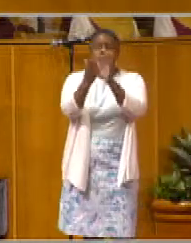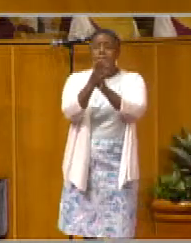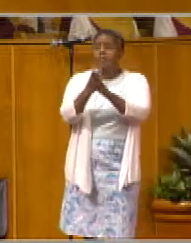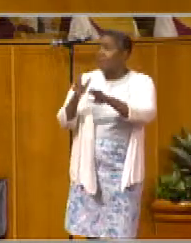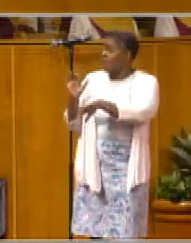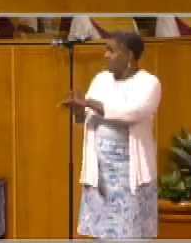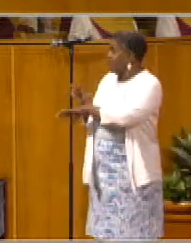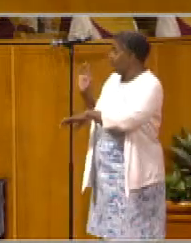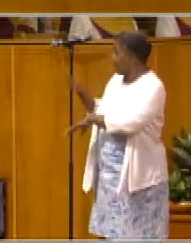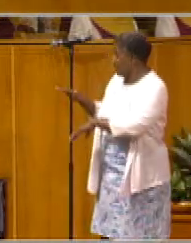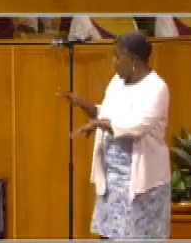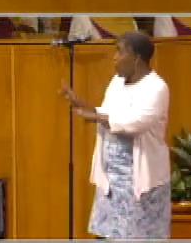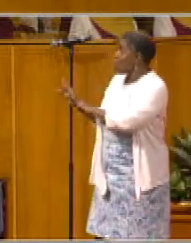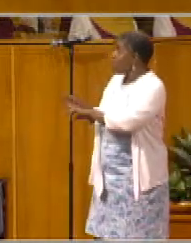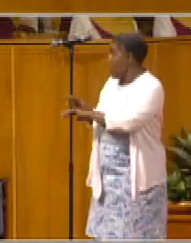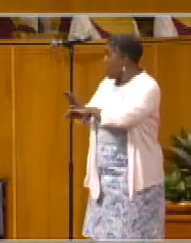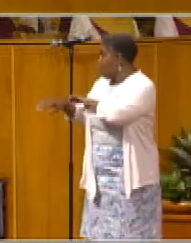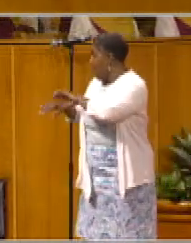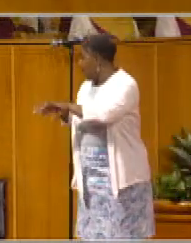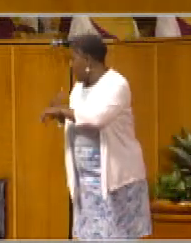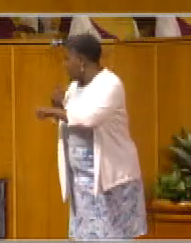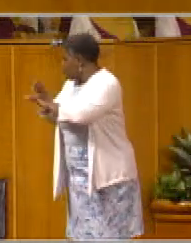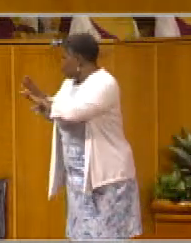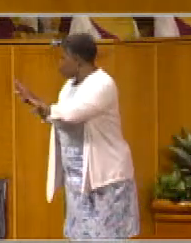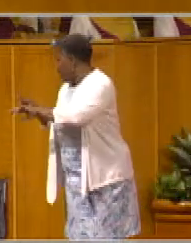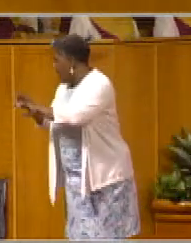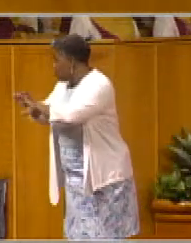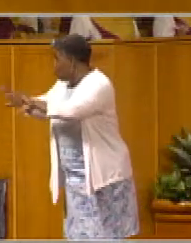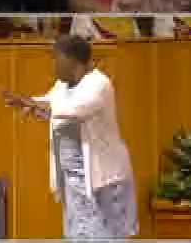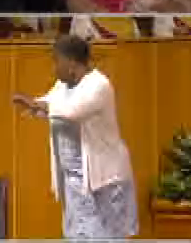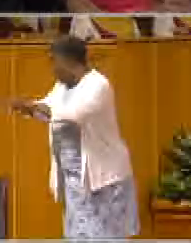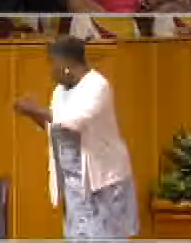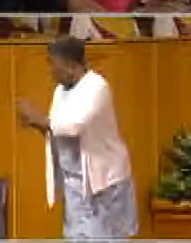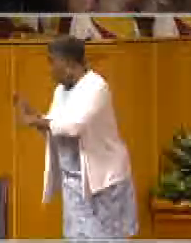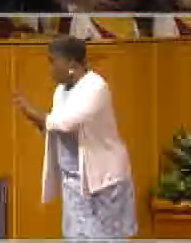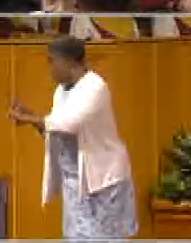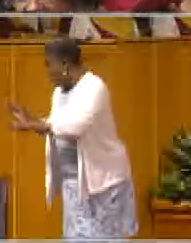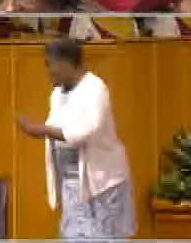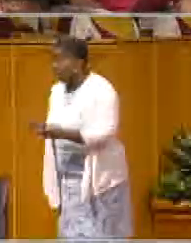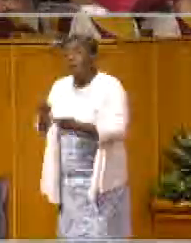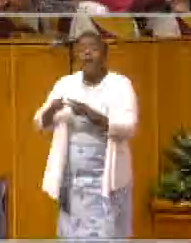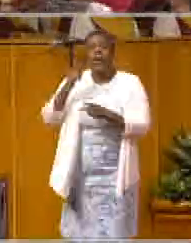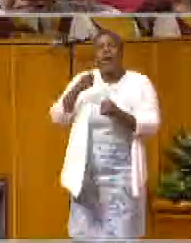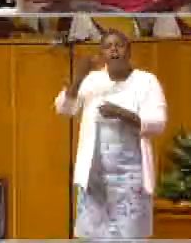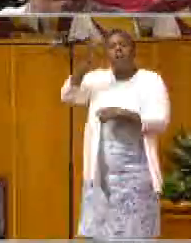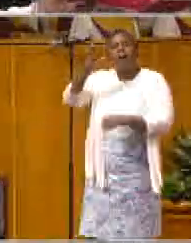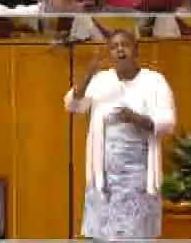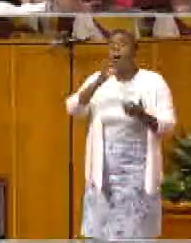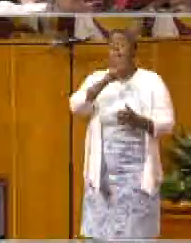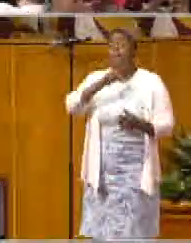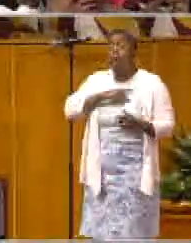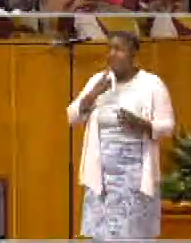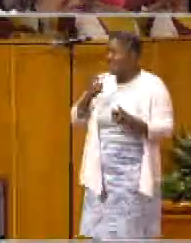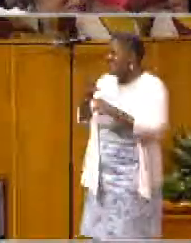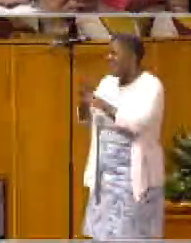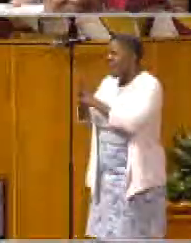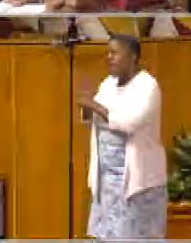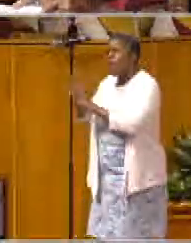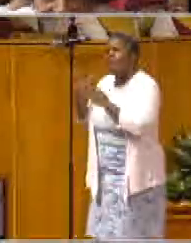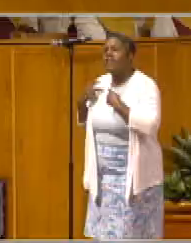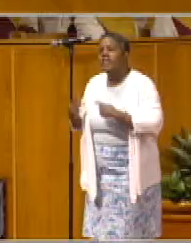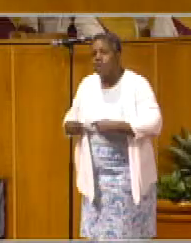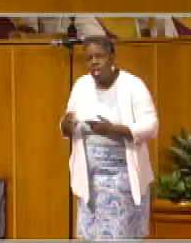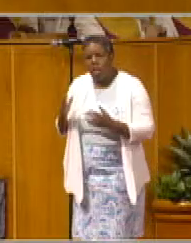Touch somebody, tell them, you better get ready to swim. You better get ready to swim. He says, take care of your